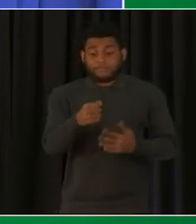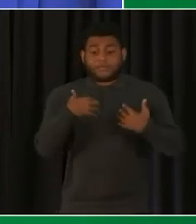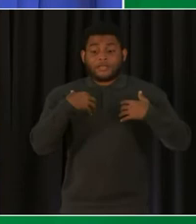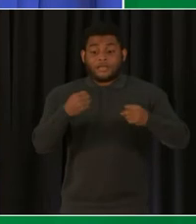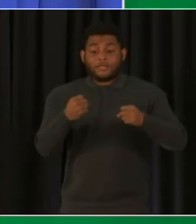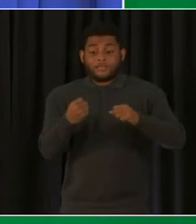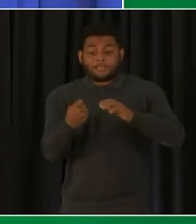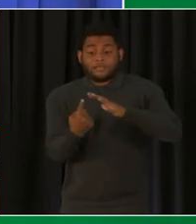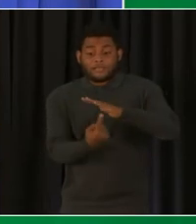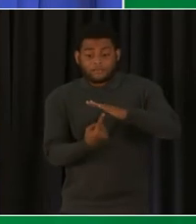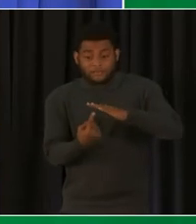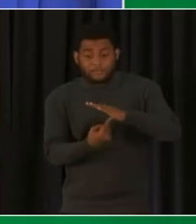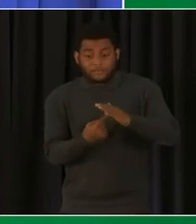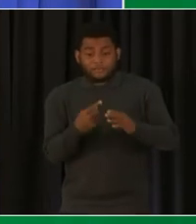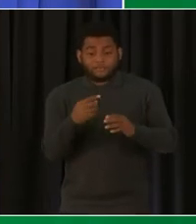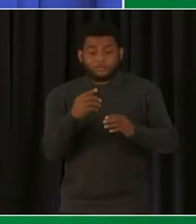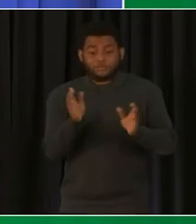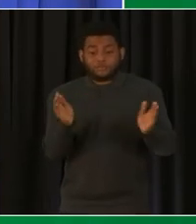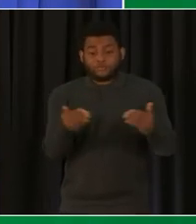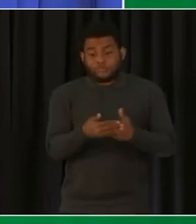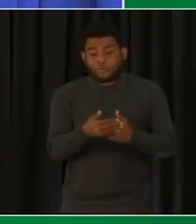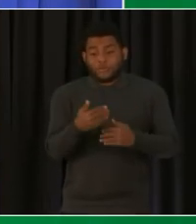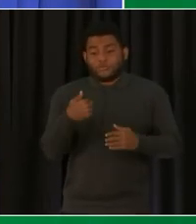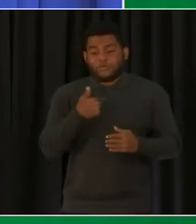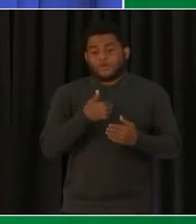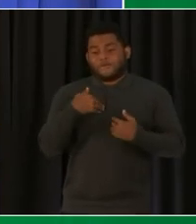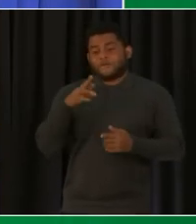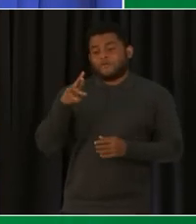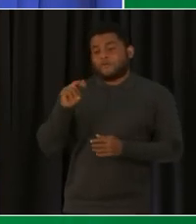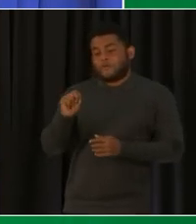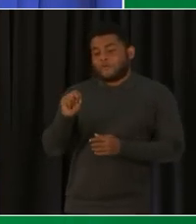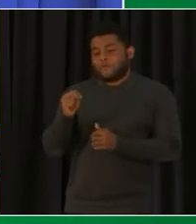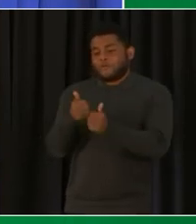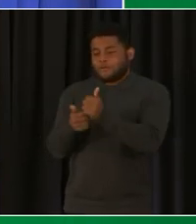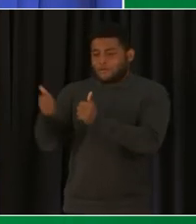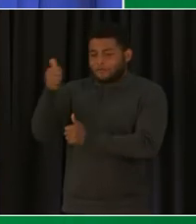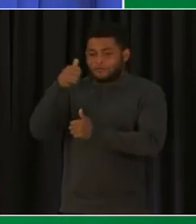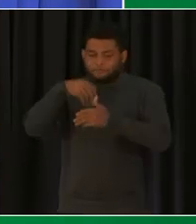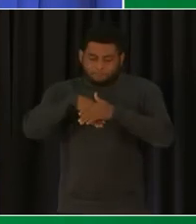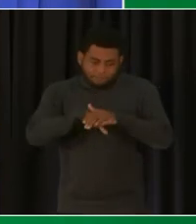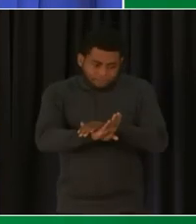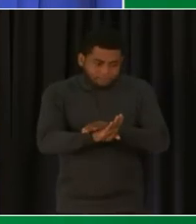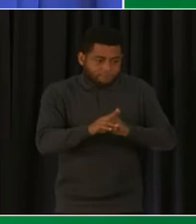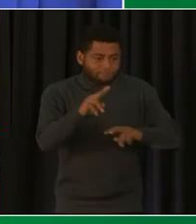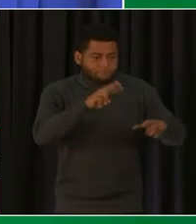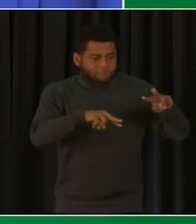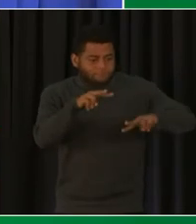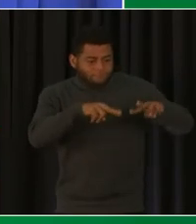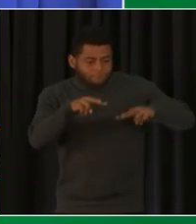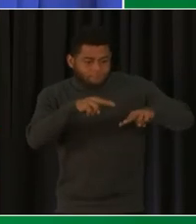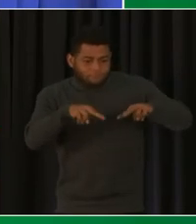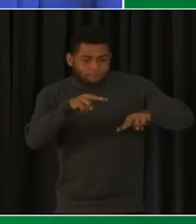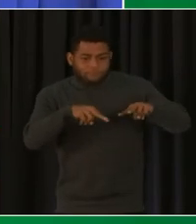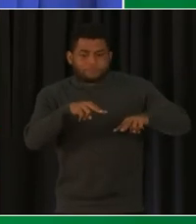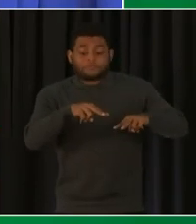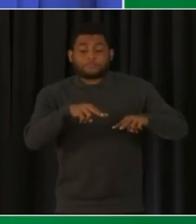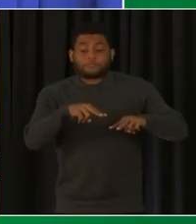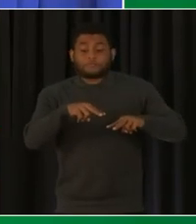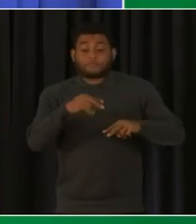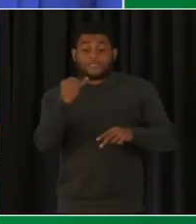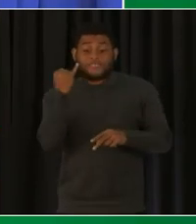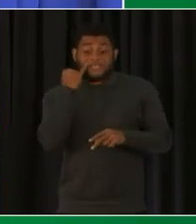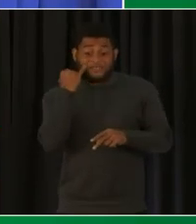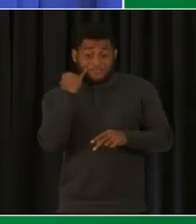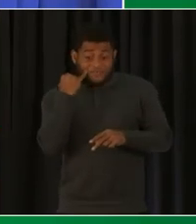room. We have one of our RN supervisors to come over to the school to conduct a clinical assessment. And then